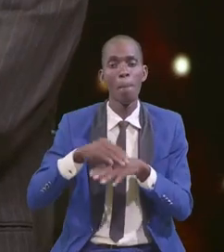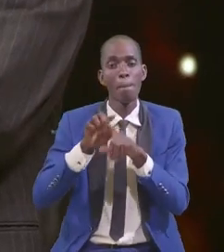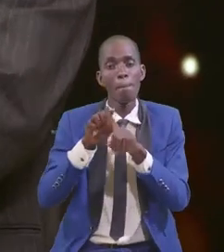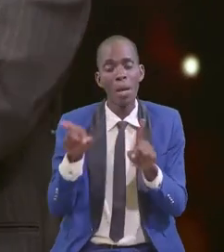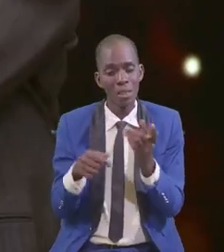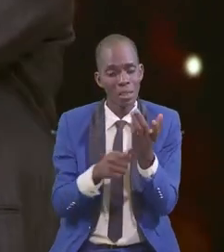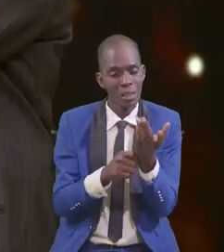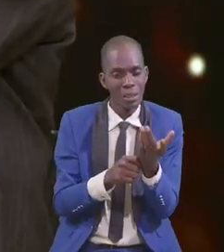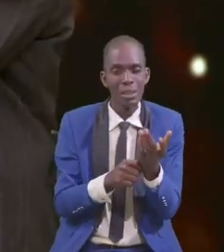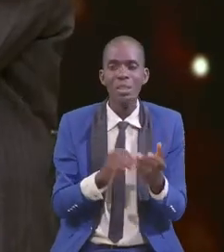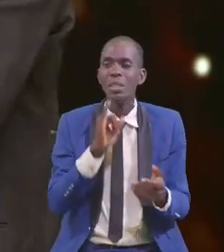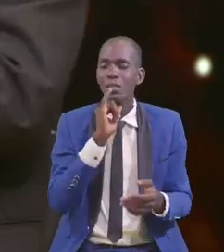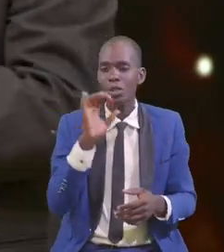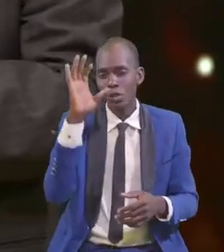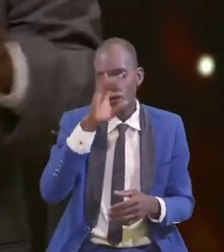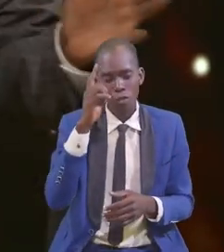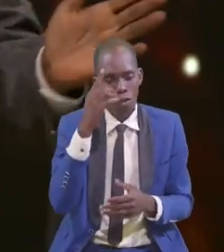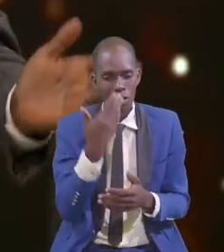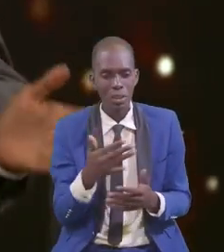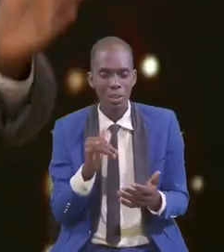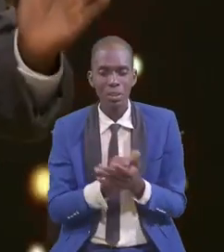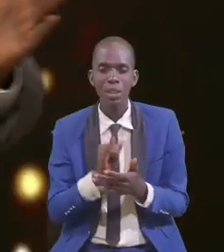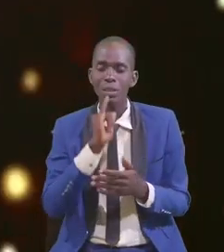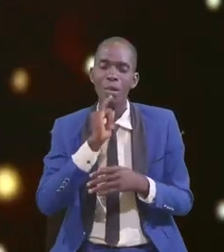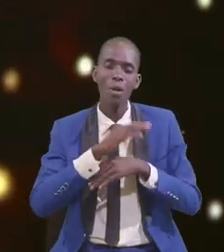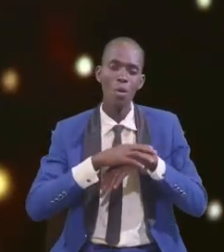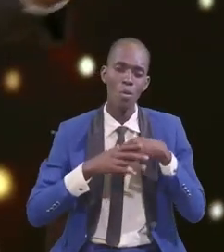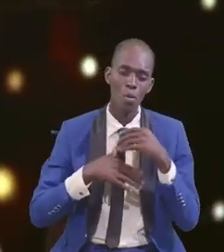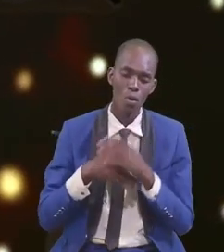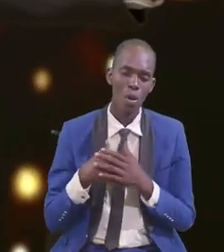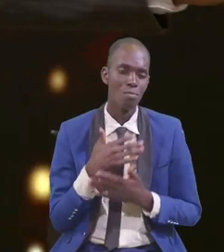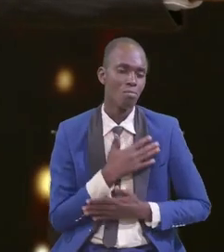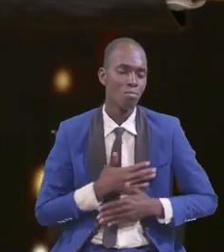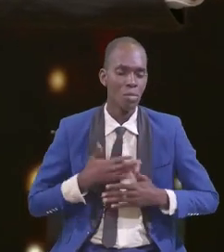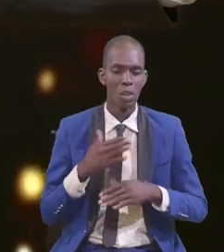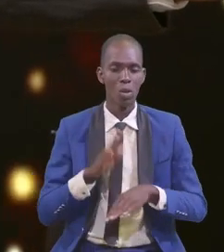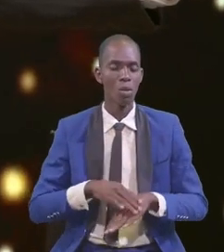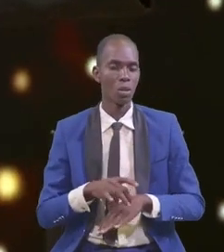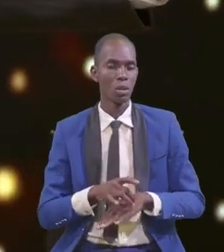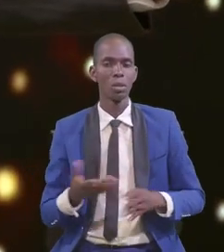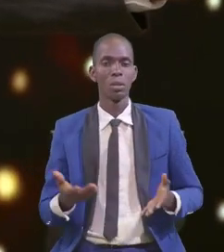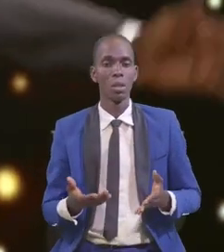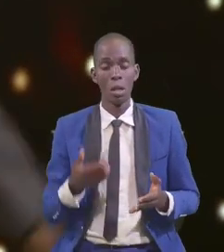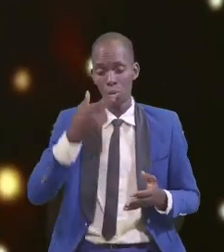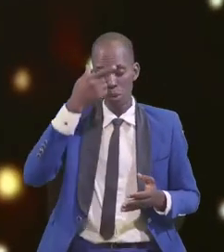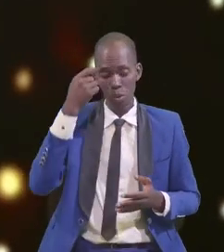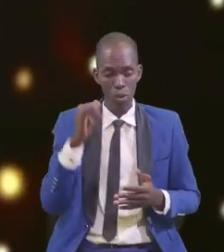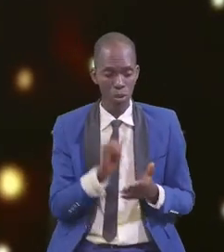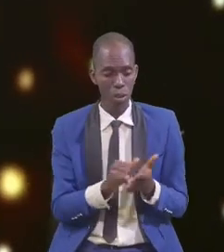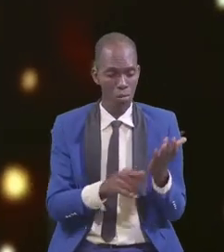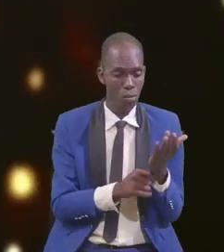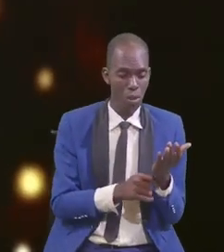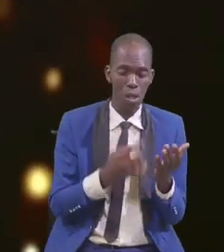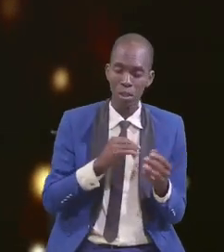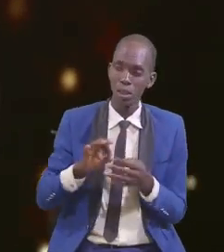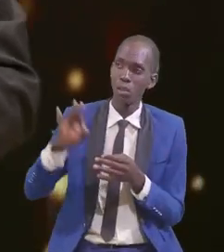is pleasing in the world. And because of that gap between the spirit and the